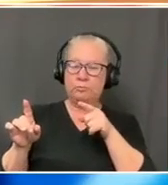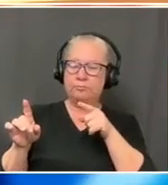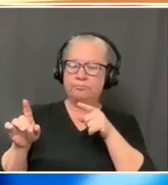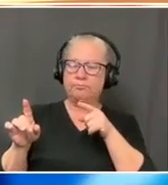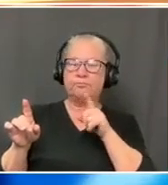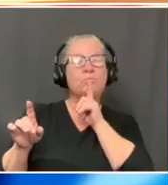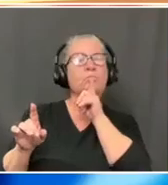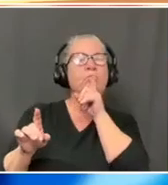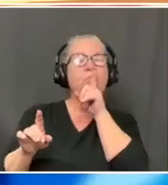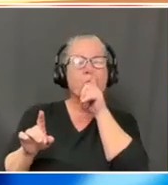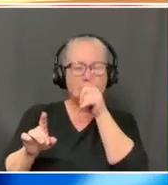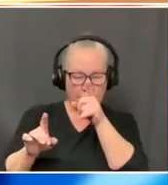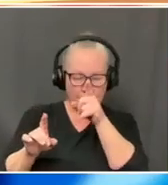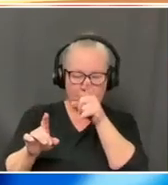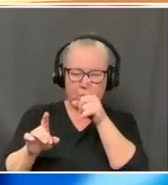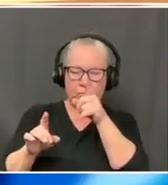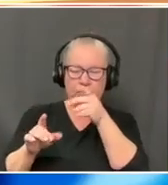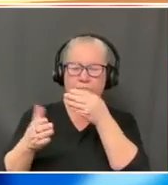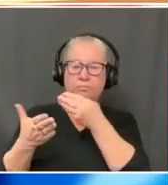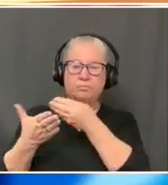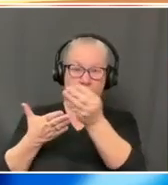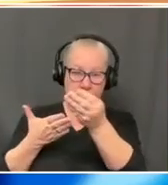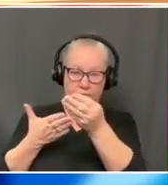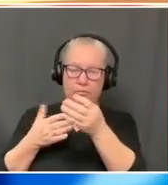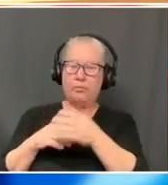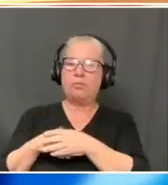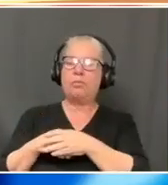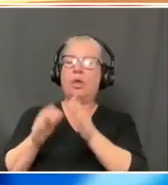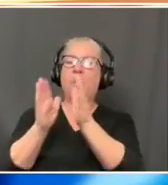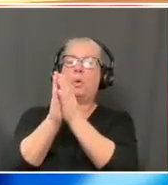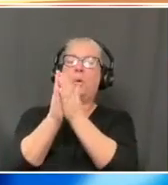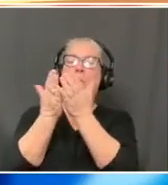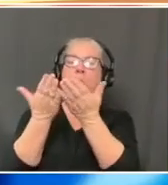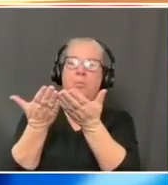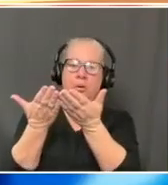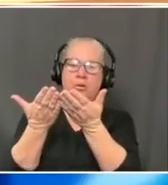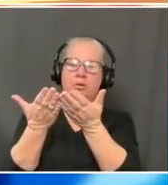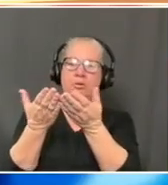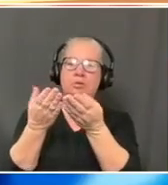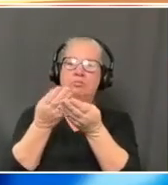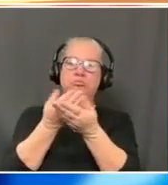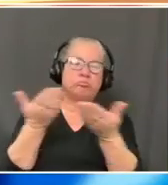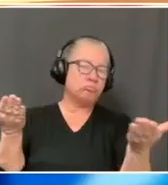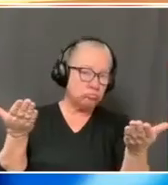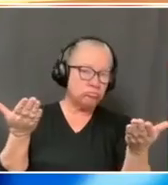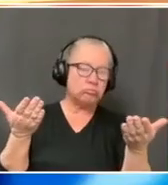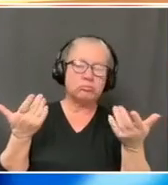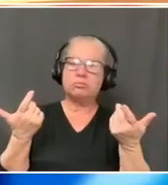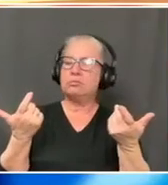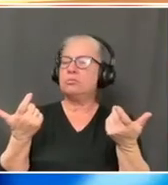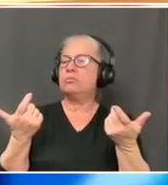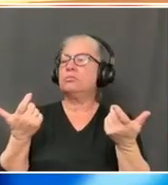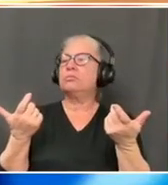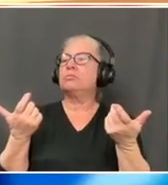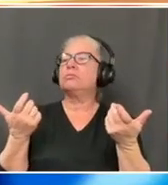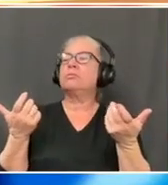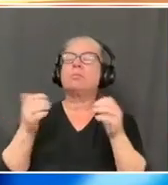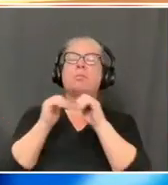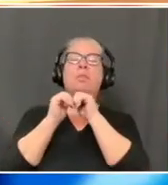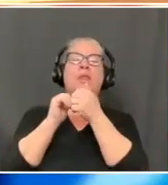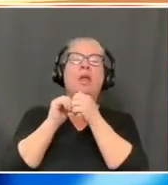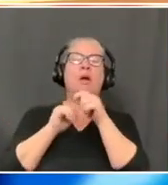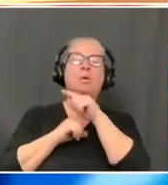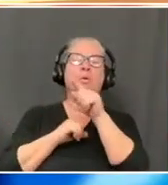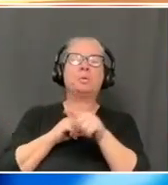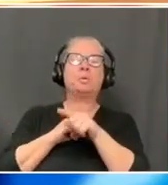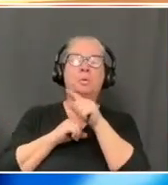I'm wondering, how do they, this is books and supplies, which is very. Correct. It's the one that we always ask about. So how do these actual numbers